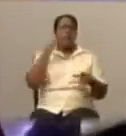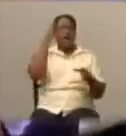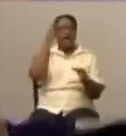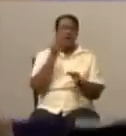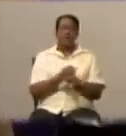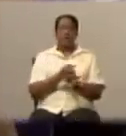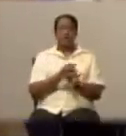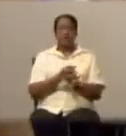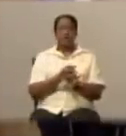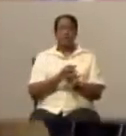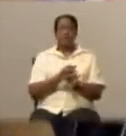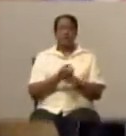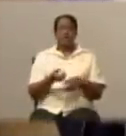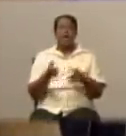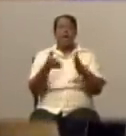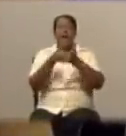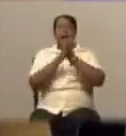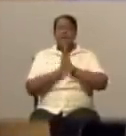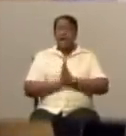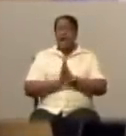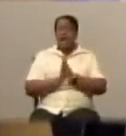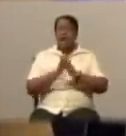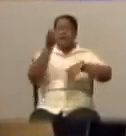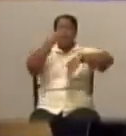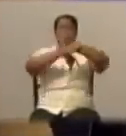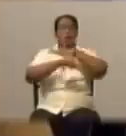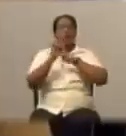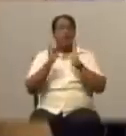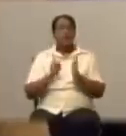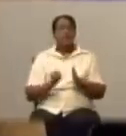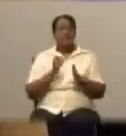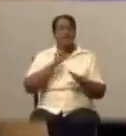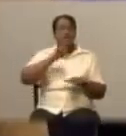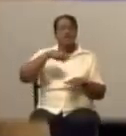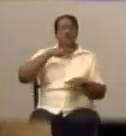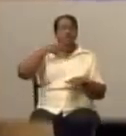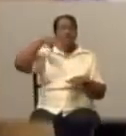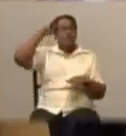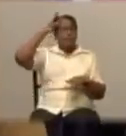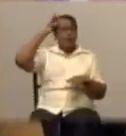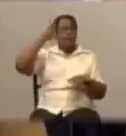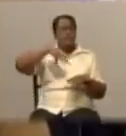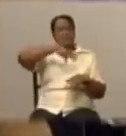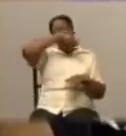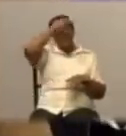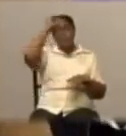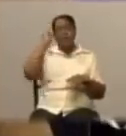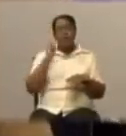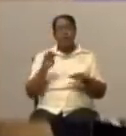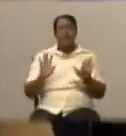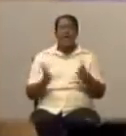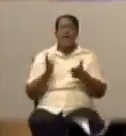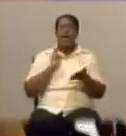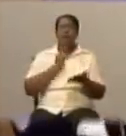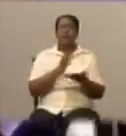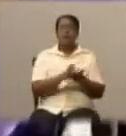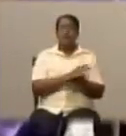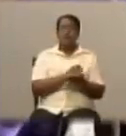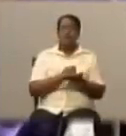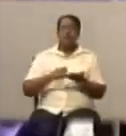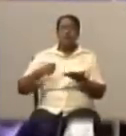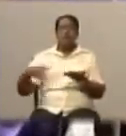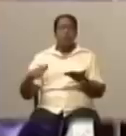all the obstacles in order that we may think on how, not on when, this will